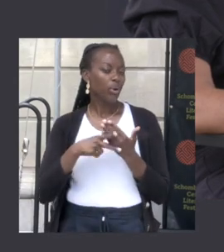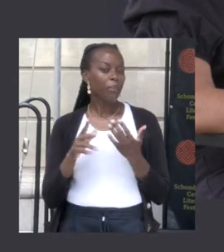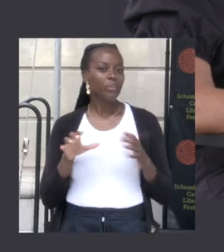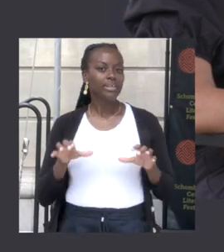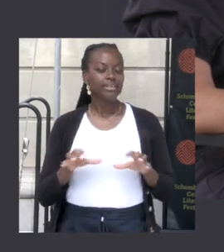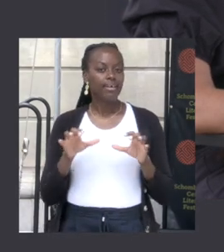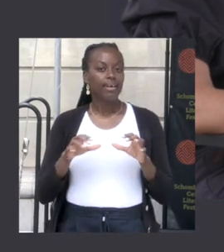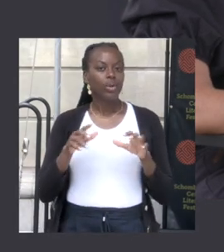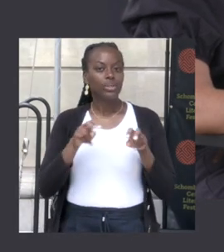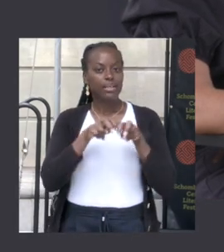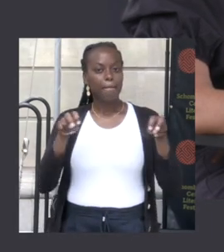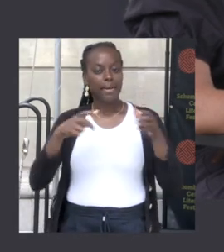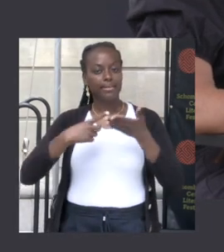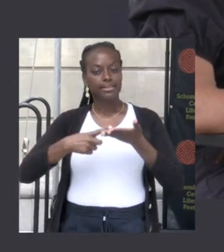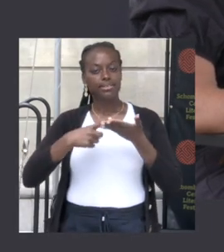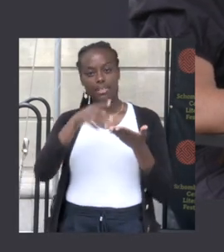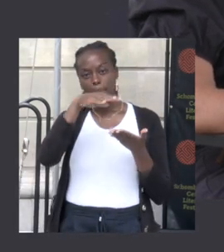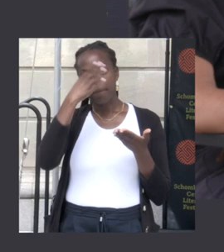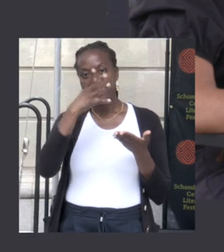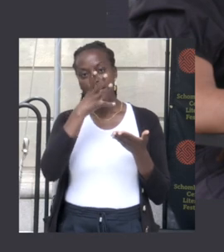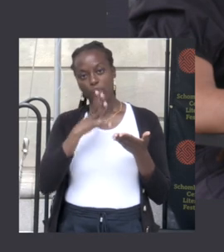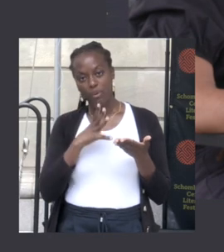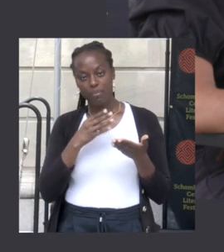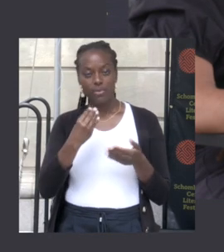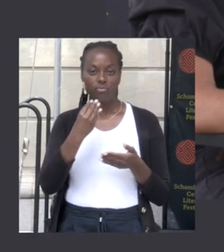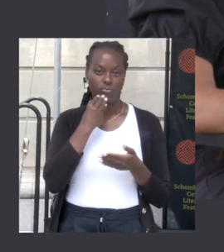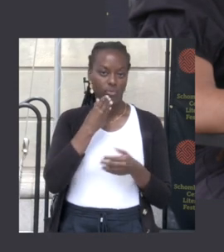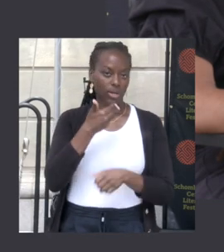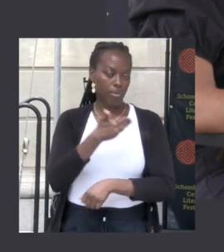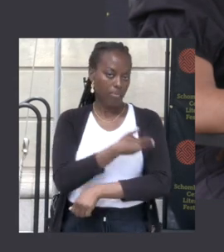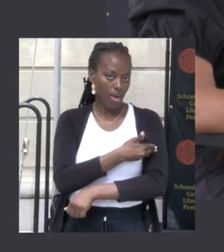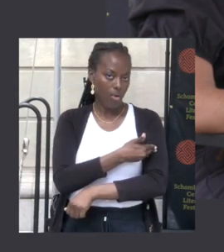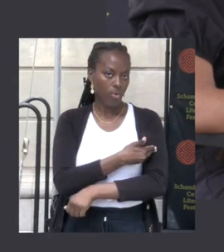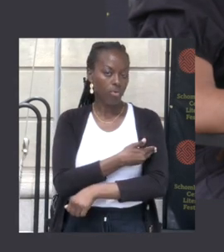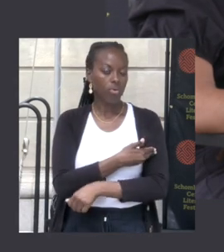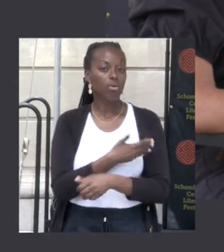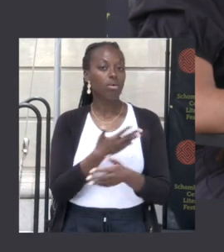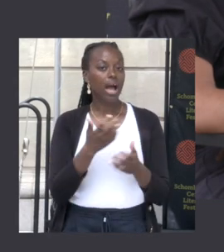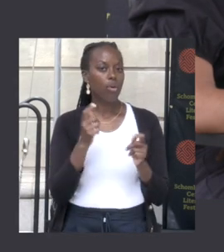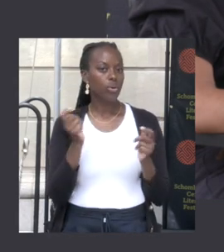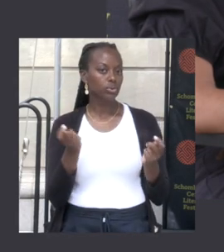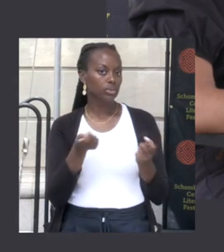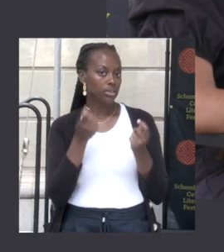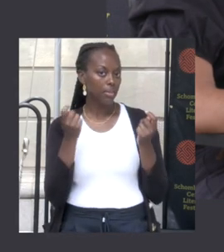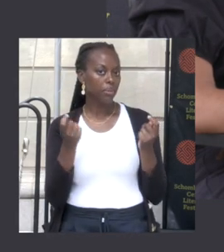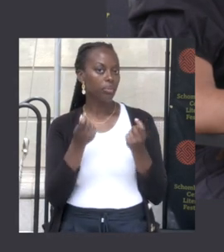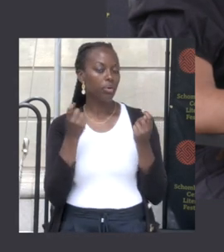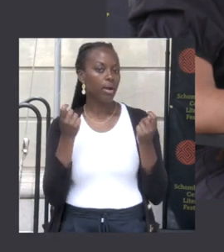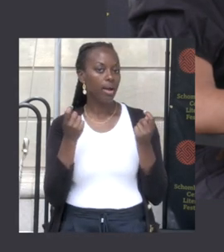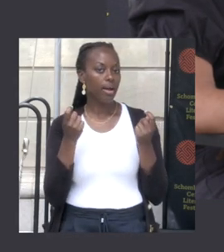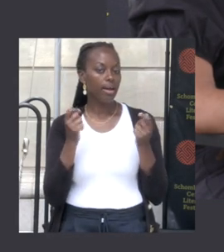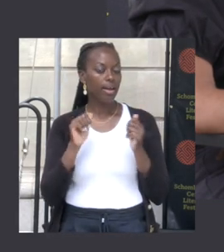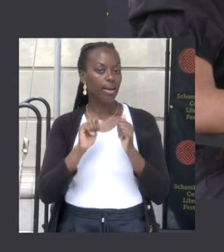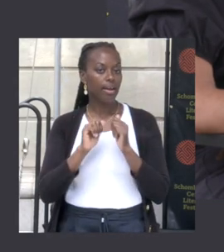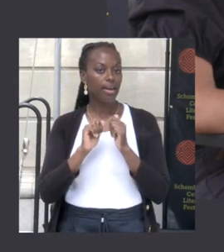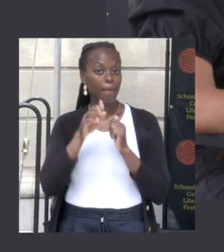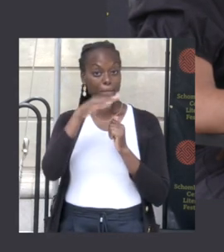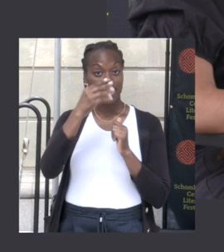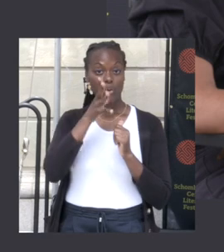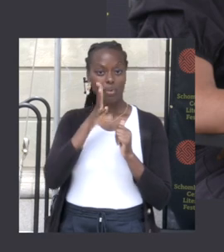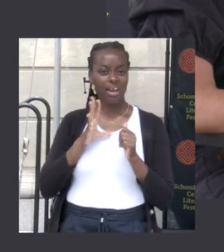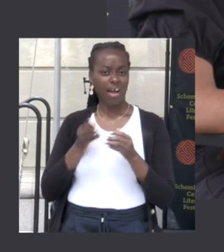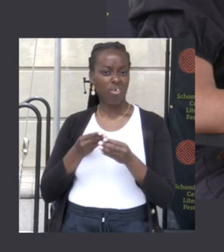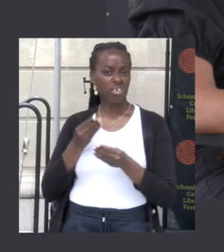panel discussion, Black Women, Food, and Power. And I really wanted to celebrate the contributions of Black women in